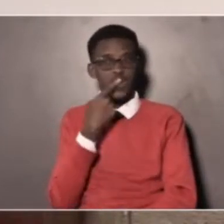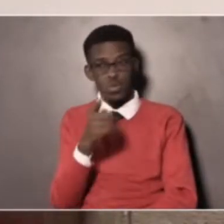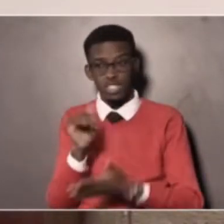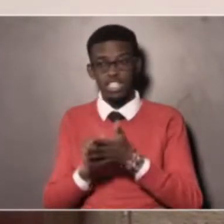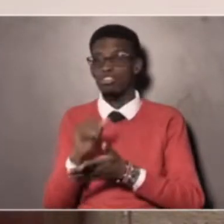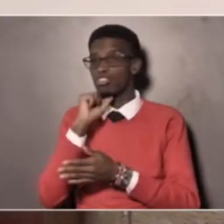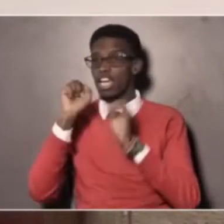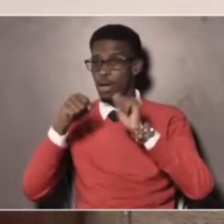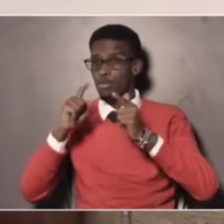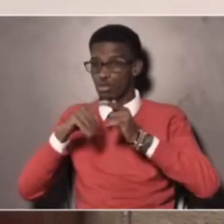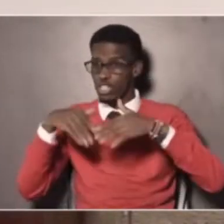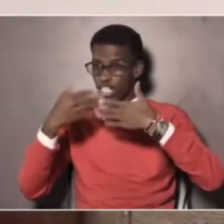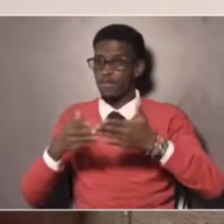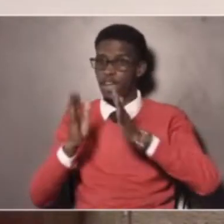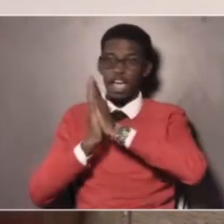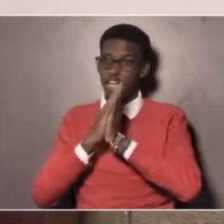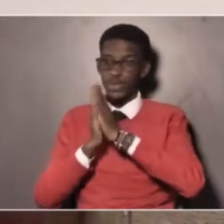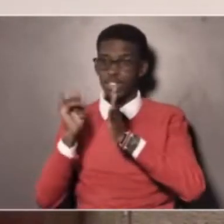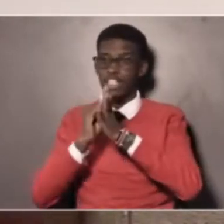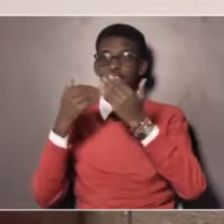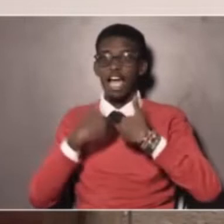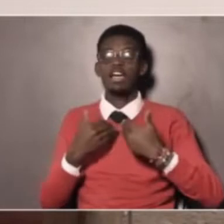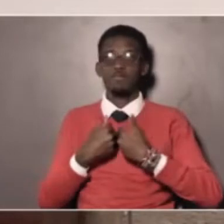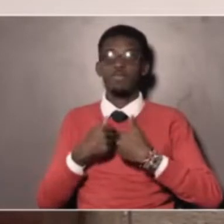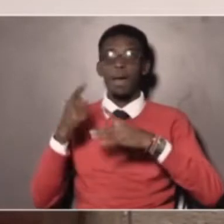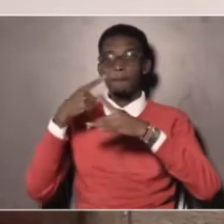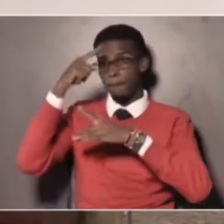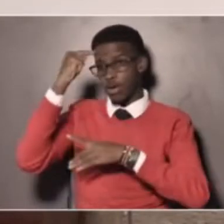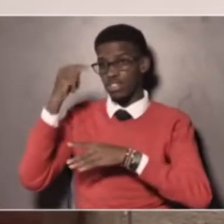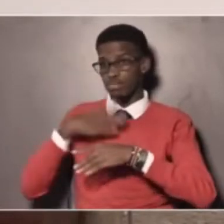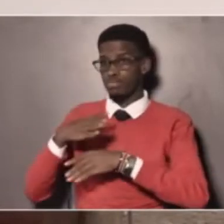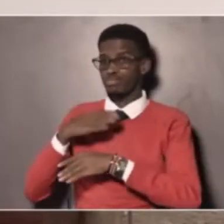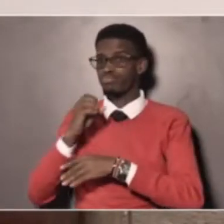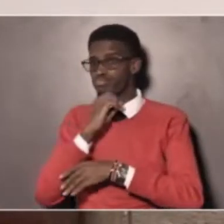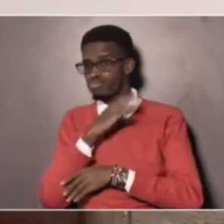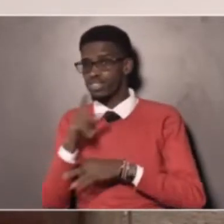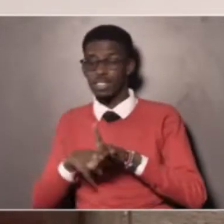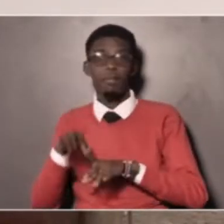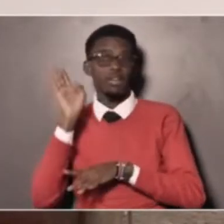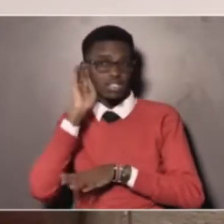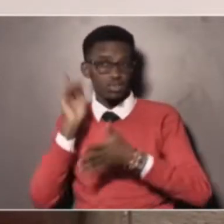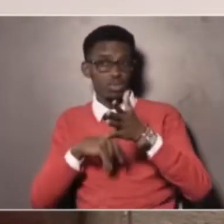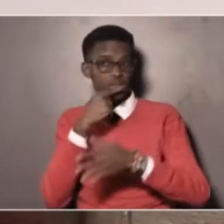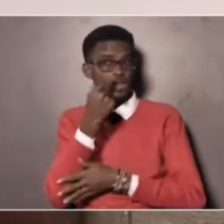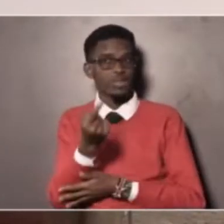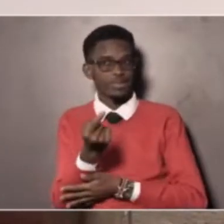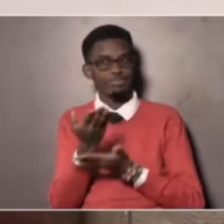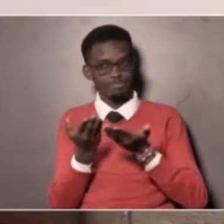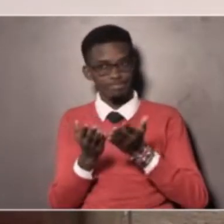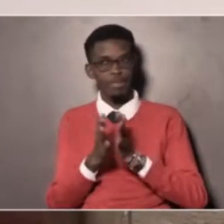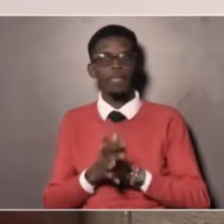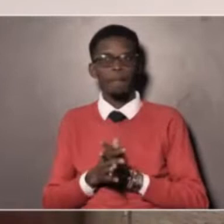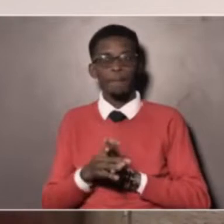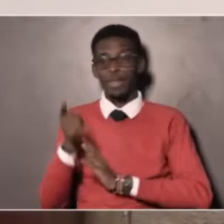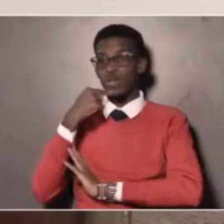to give on the story that he was giving, because people were believing him and were listening to what he was saying. So